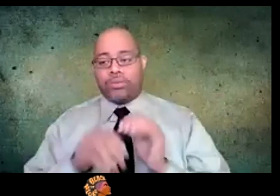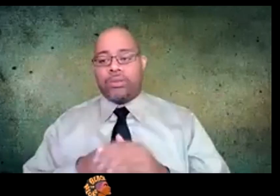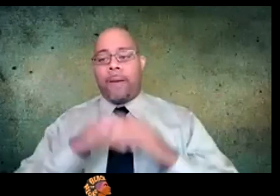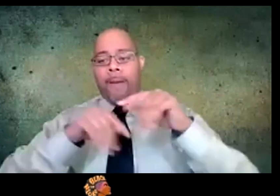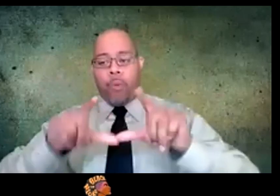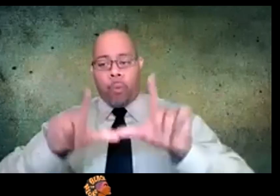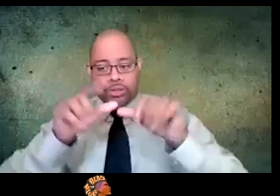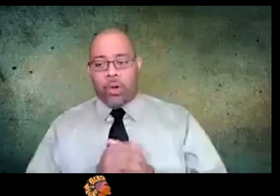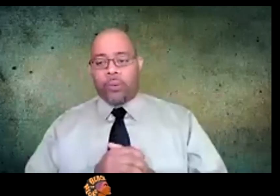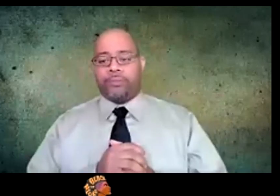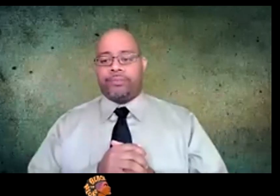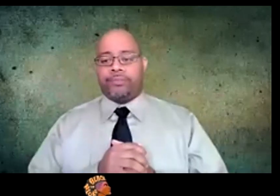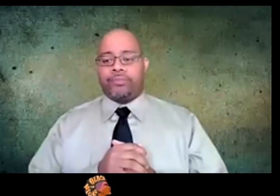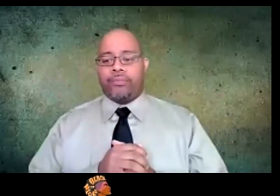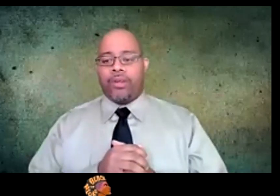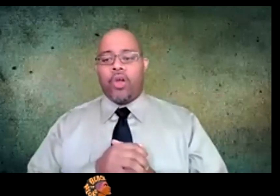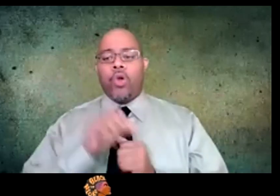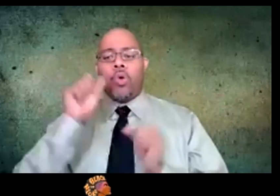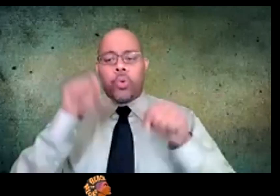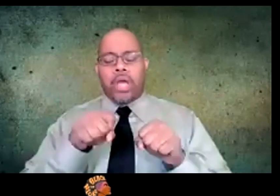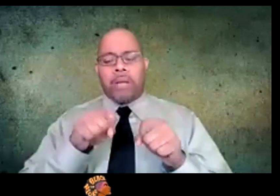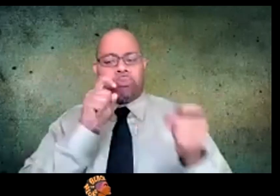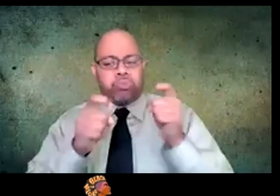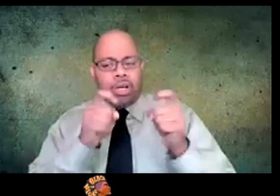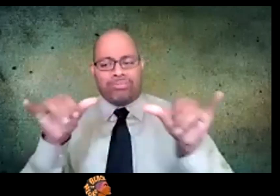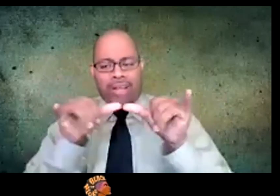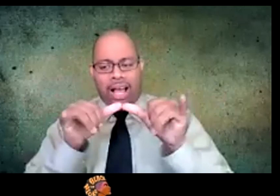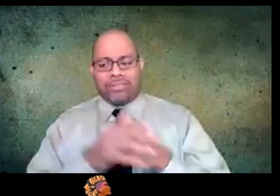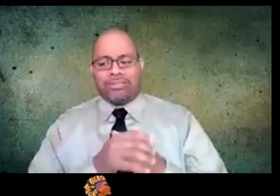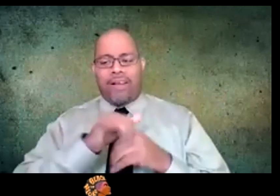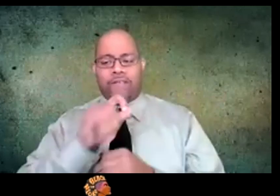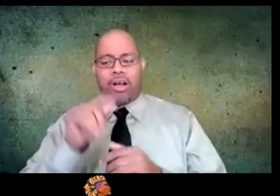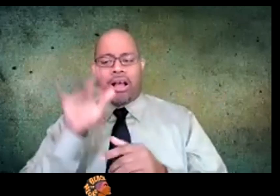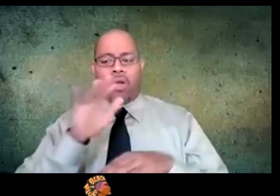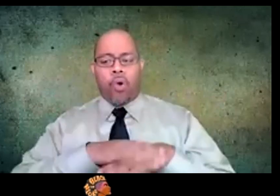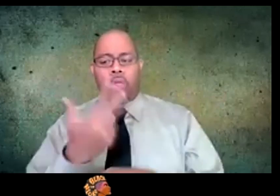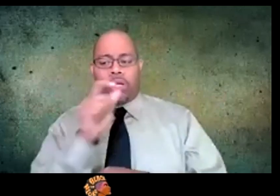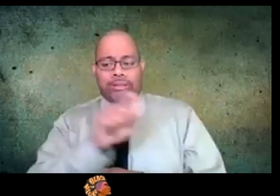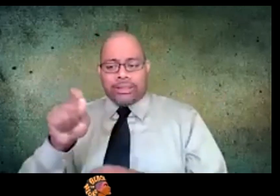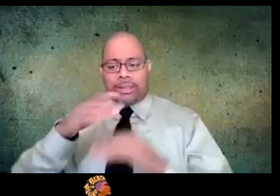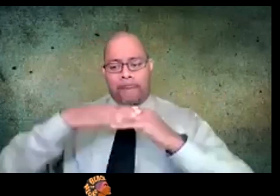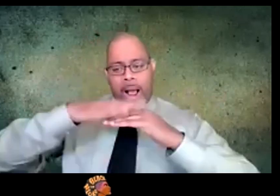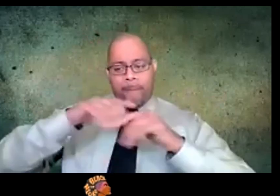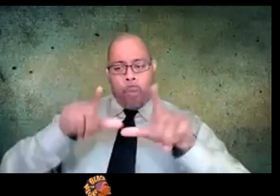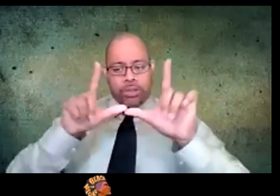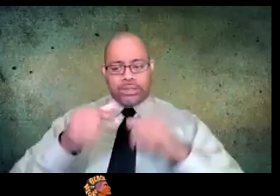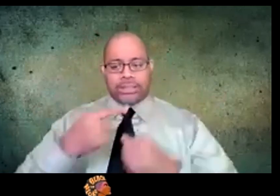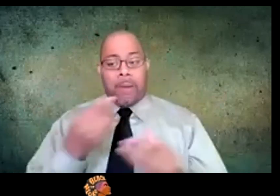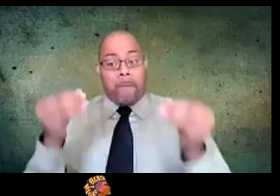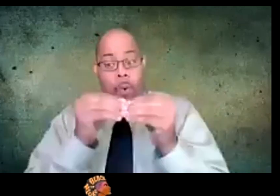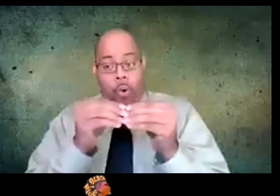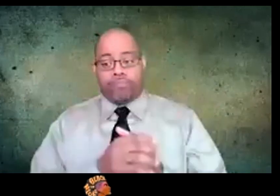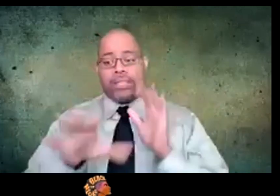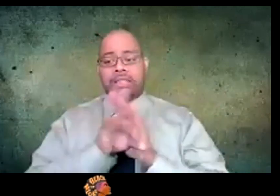there along the bottom of your window. You can also adjust the size of the front by clicking on the three dots at the bottom of your window that say more